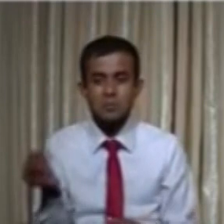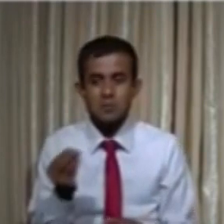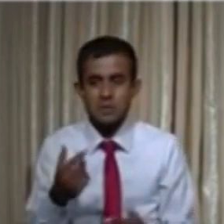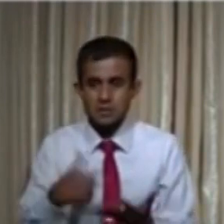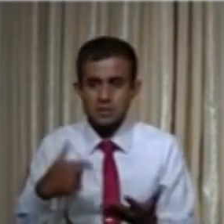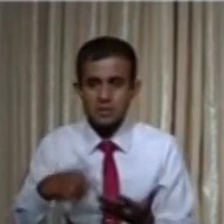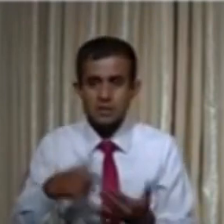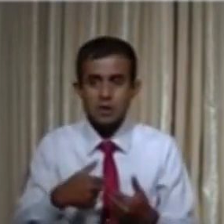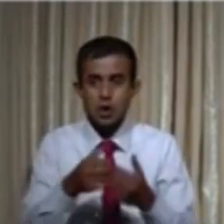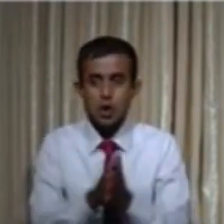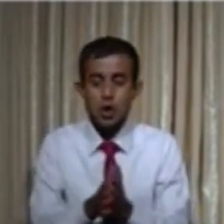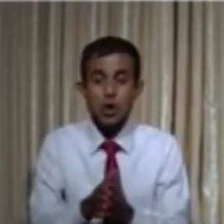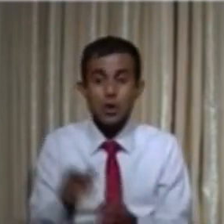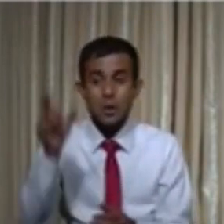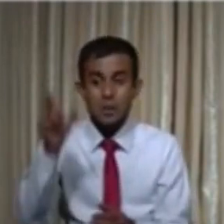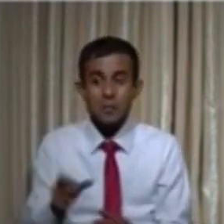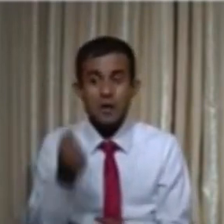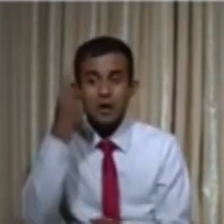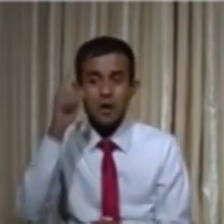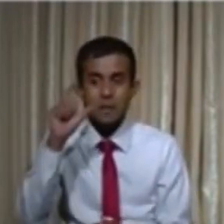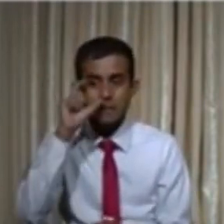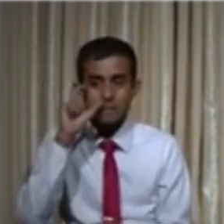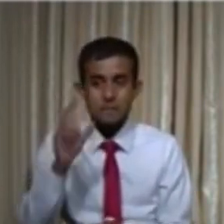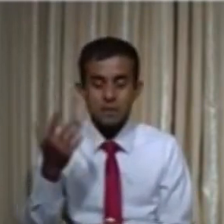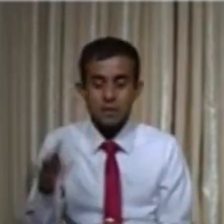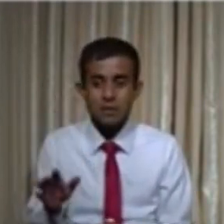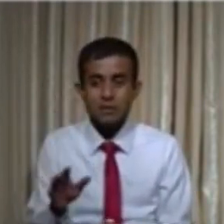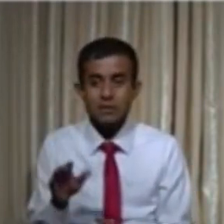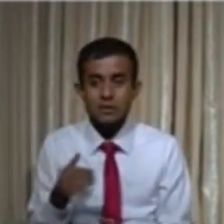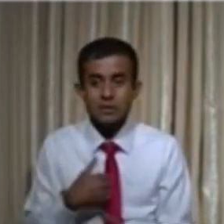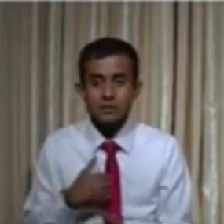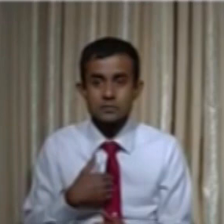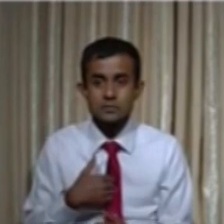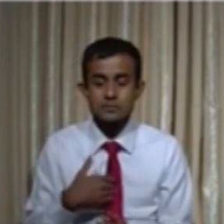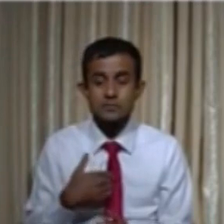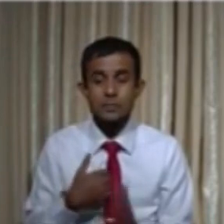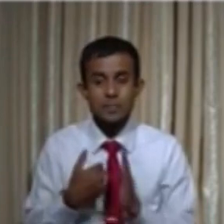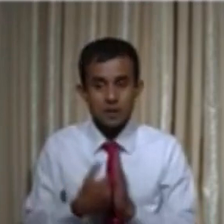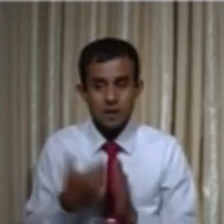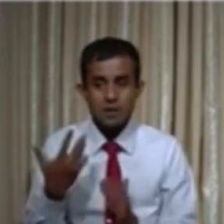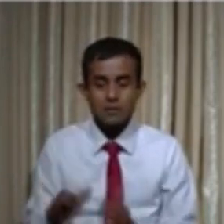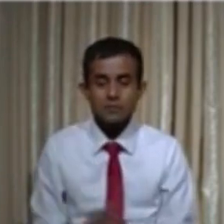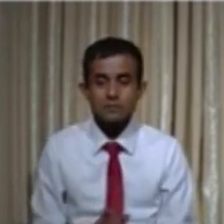Peiris today who is now the minister of this most important ministry.